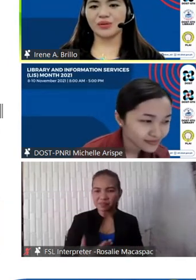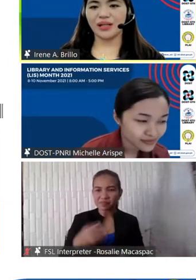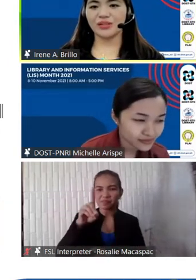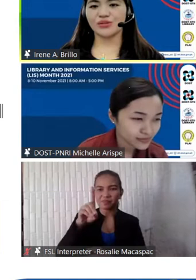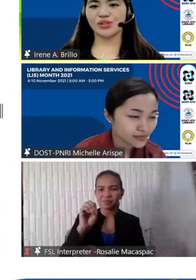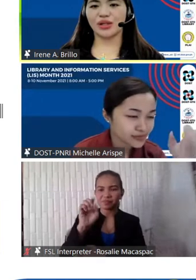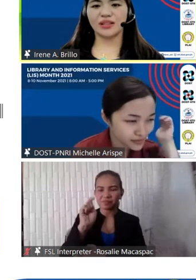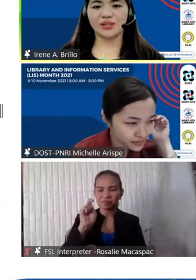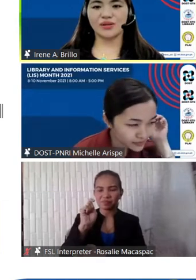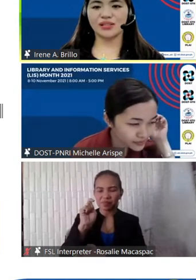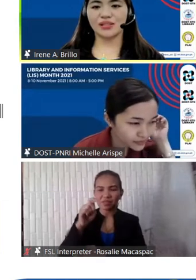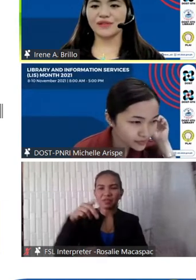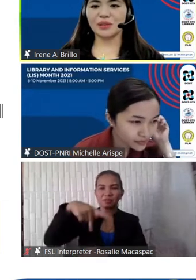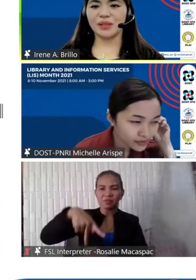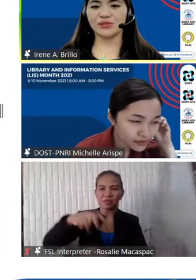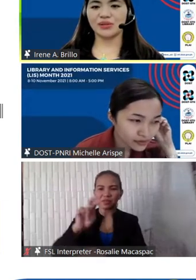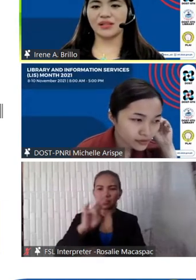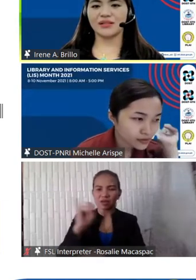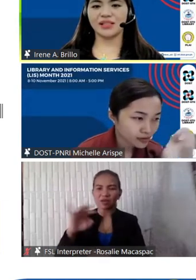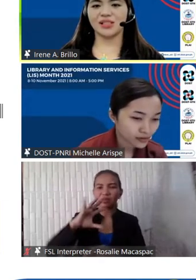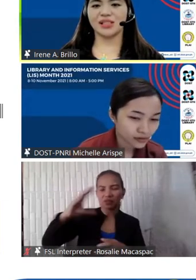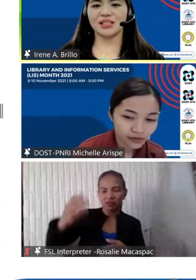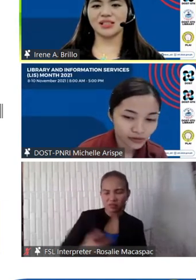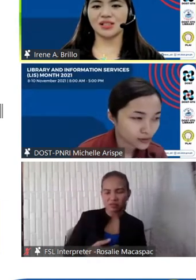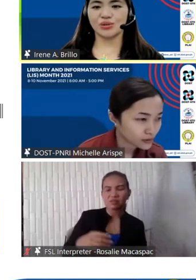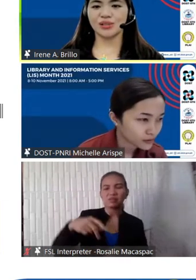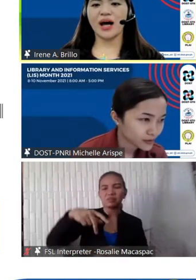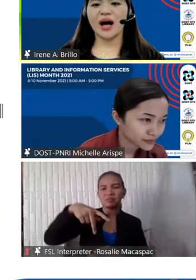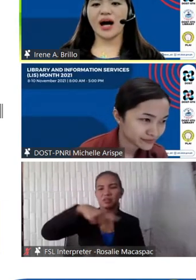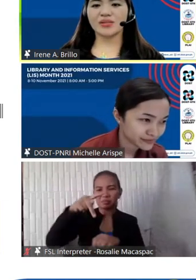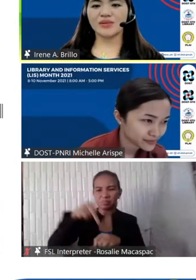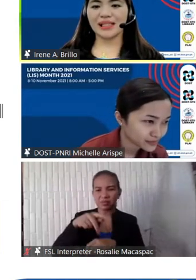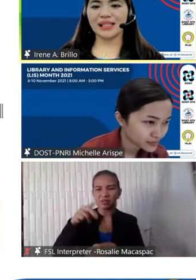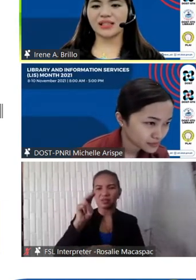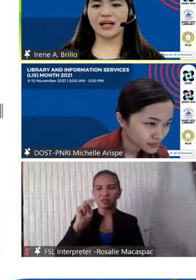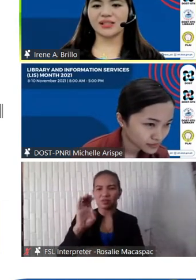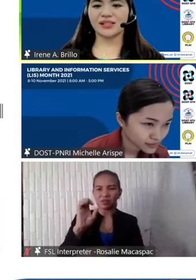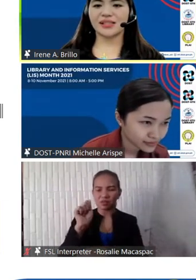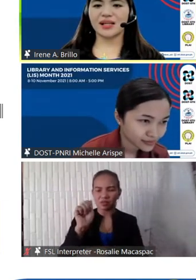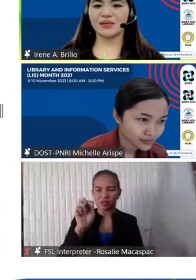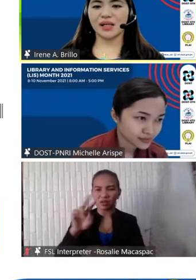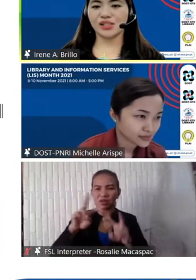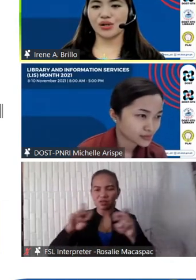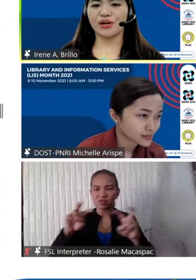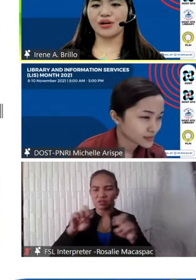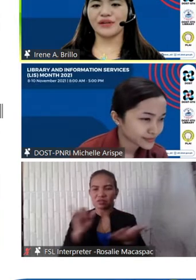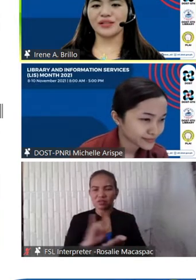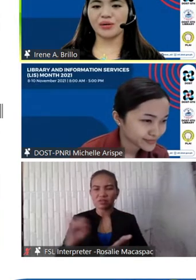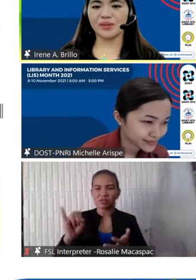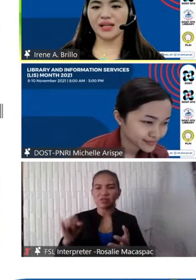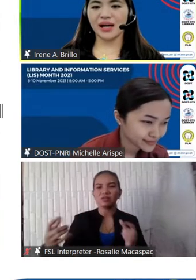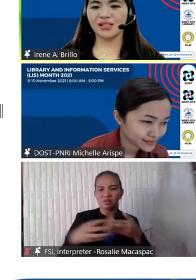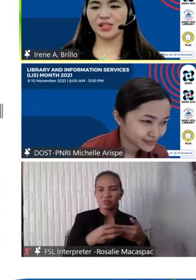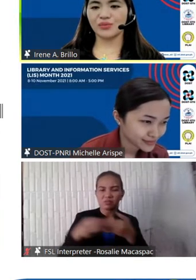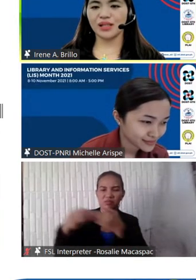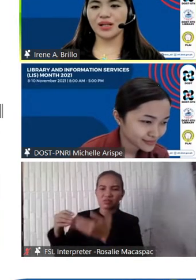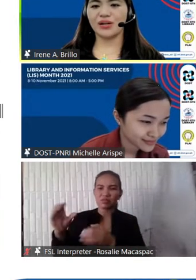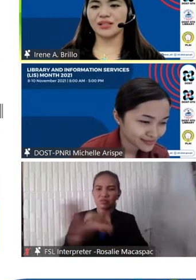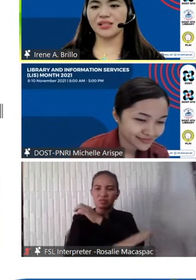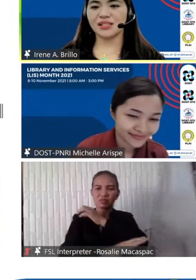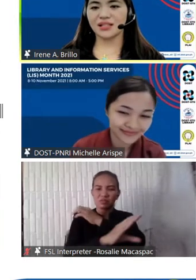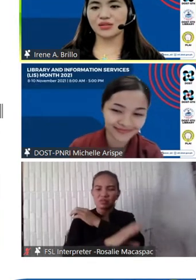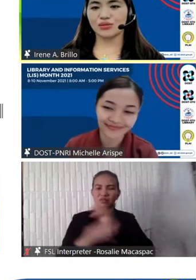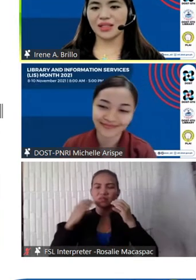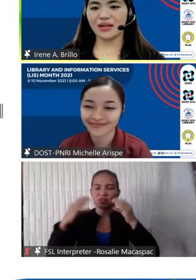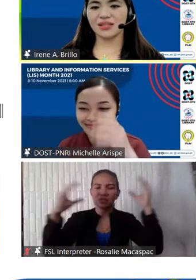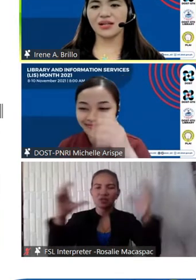invite everyone to join the DOST Philippine Nuclear Research Institute as we lead the country's celebration of Atomic Energy Week on